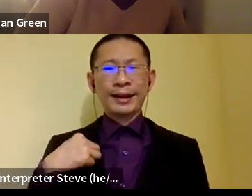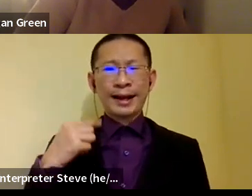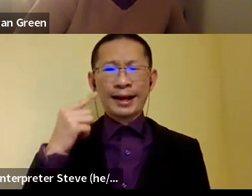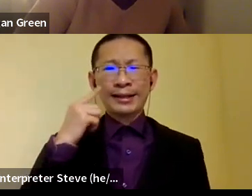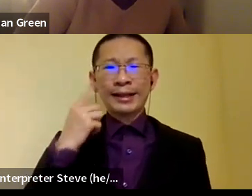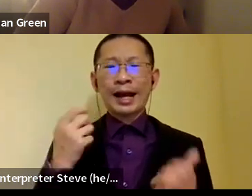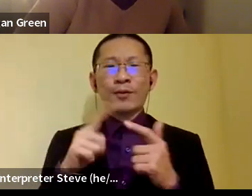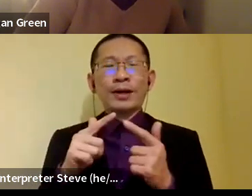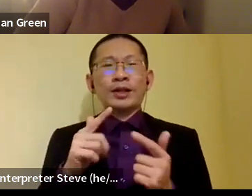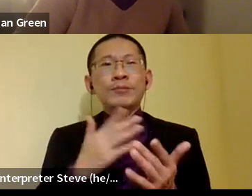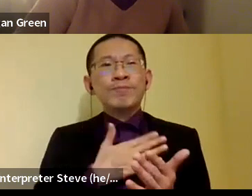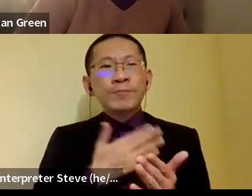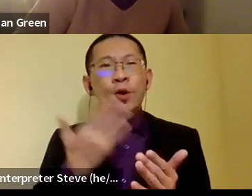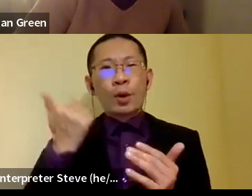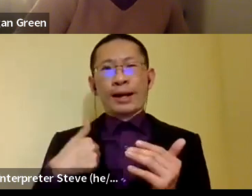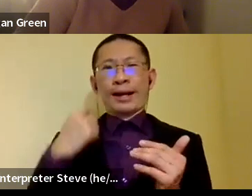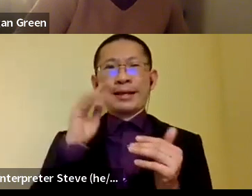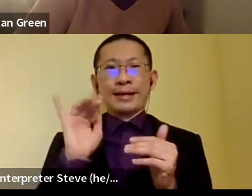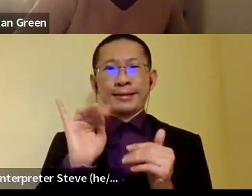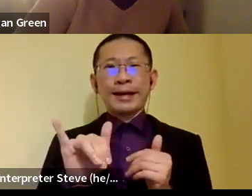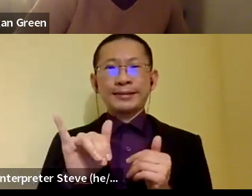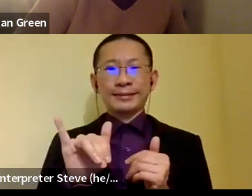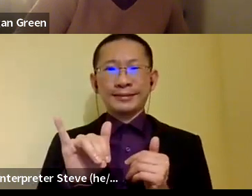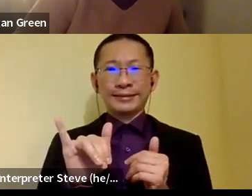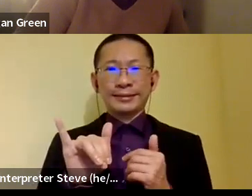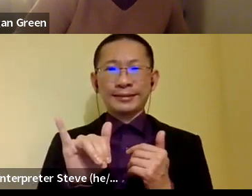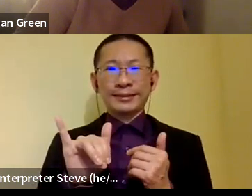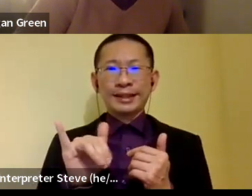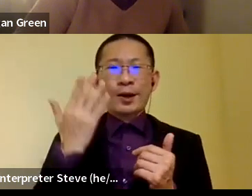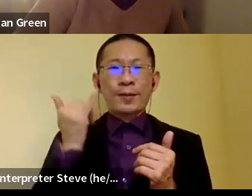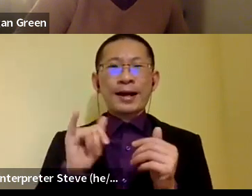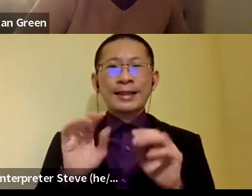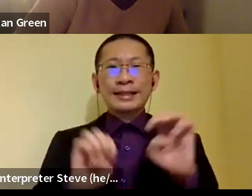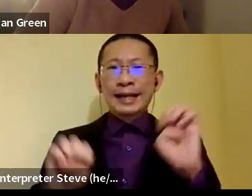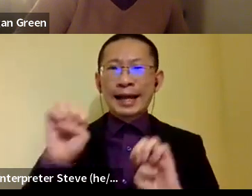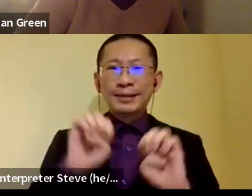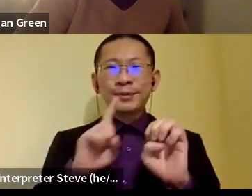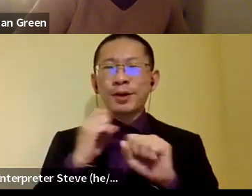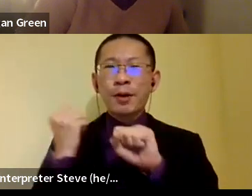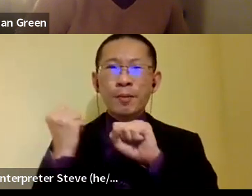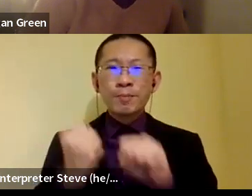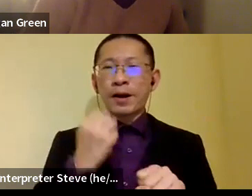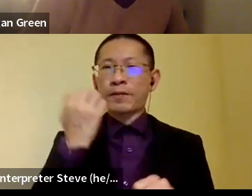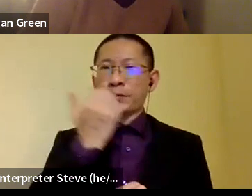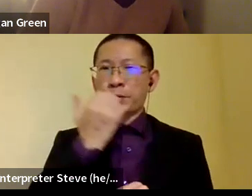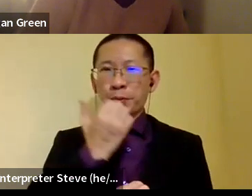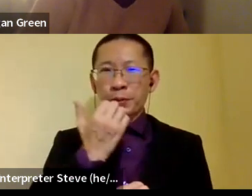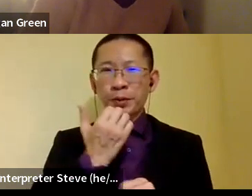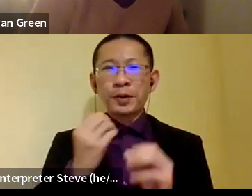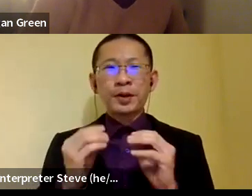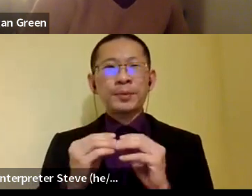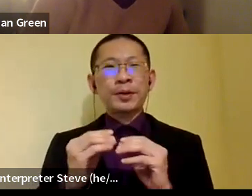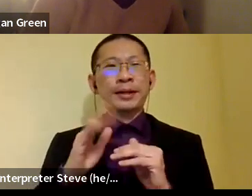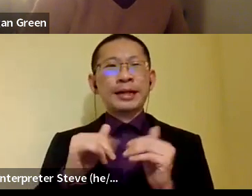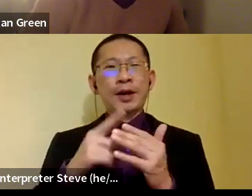I just want to acknowledge why I think that is why these experiments are so powerful beyond just what it's going to be in